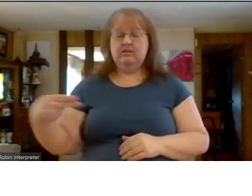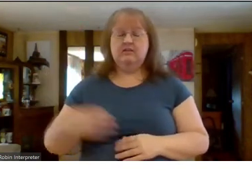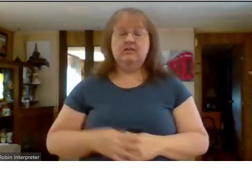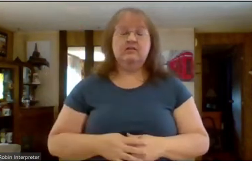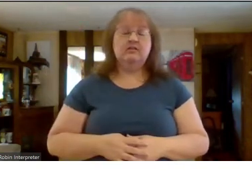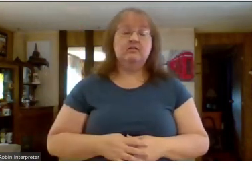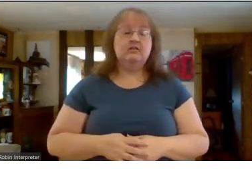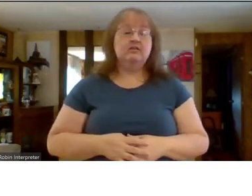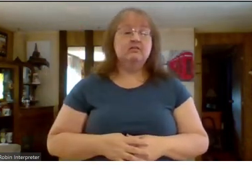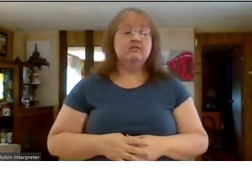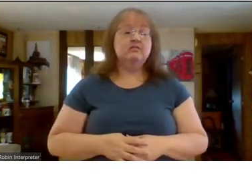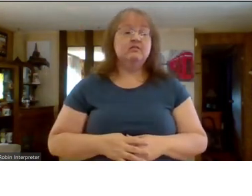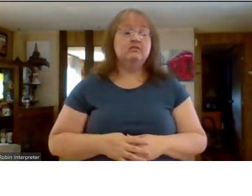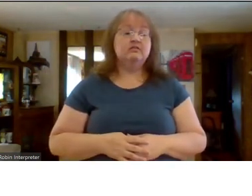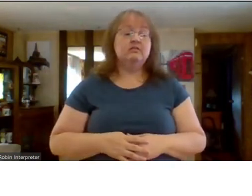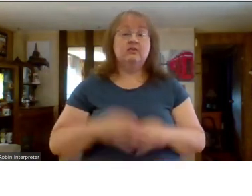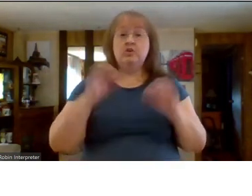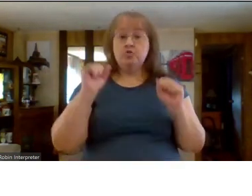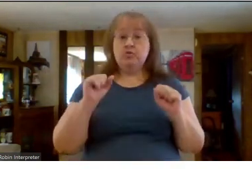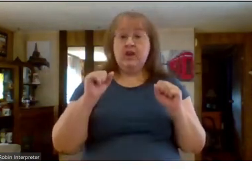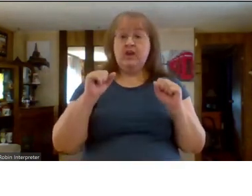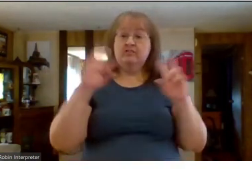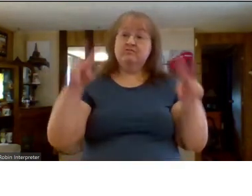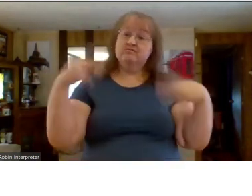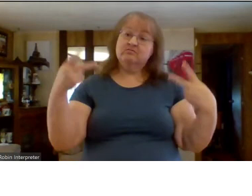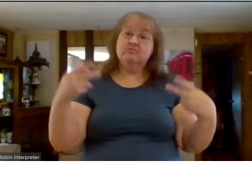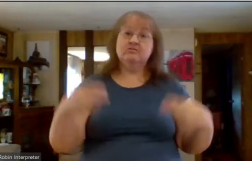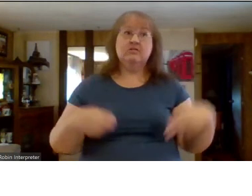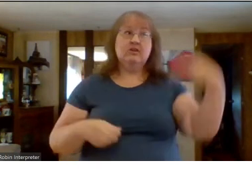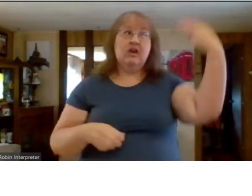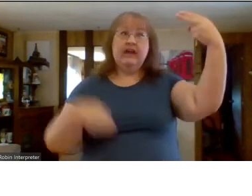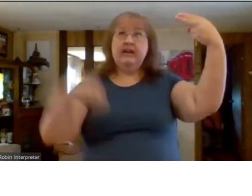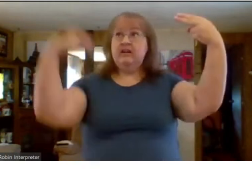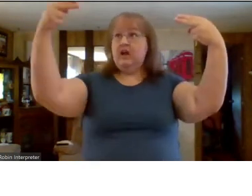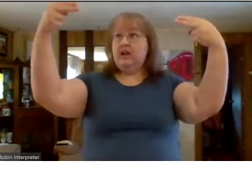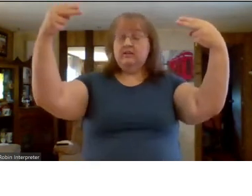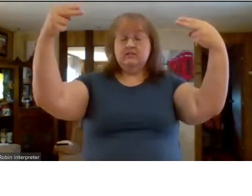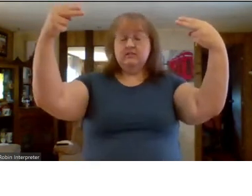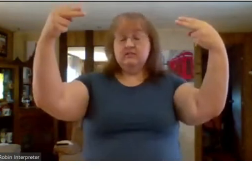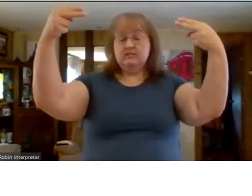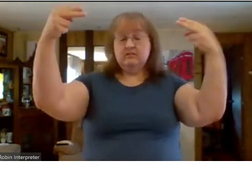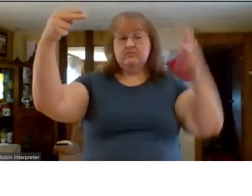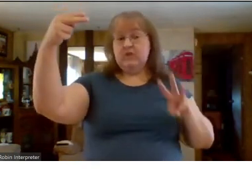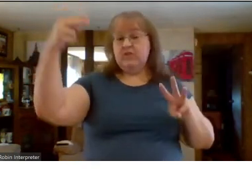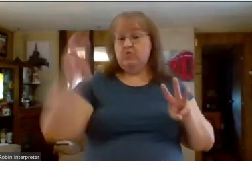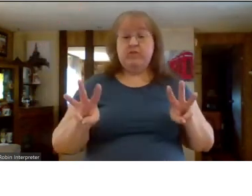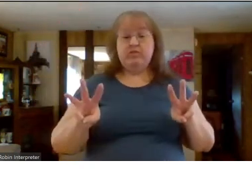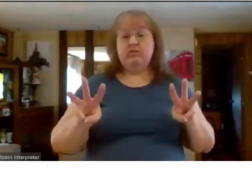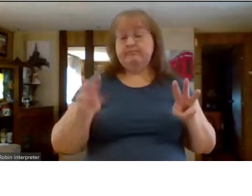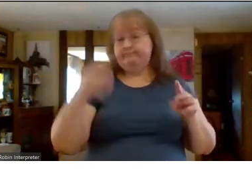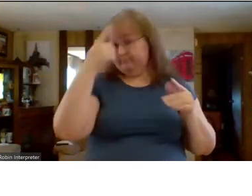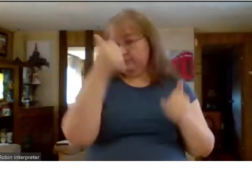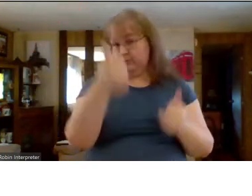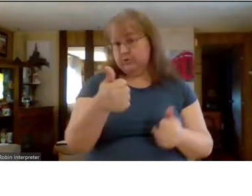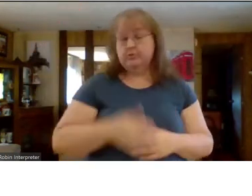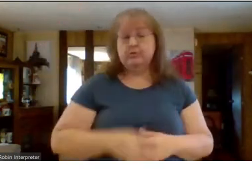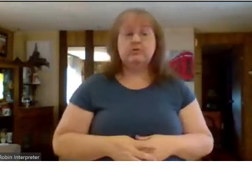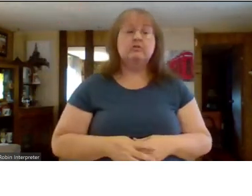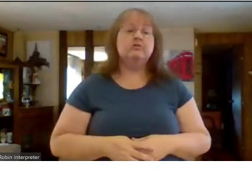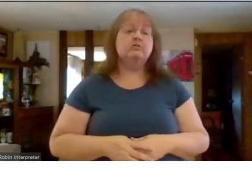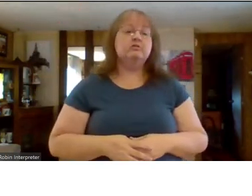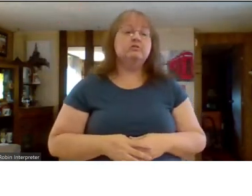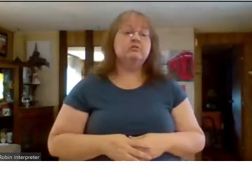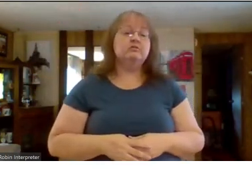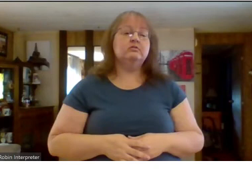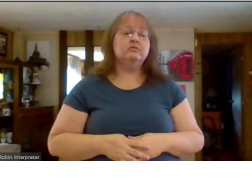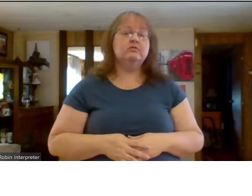equals something width and then height on bottom. If you wanted, you can reverse that and put height on top, width on bottom. You'll get